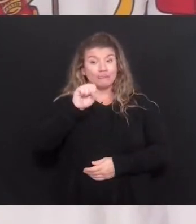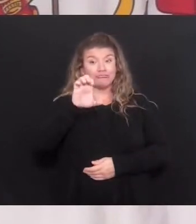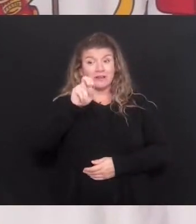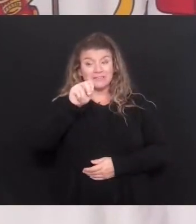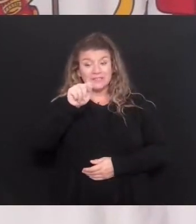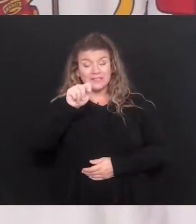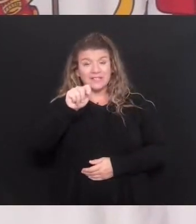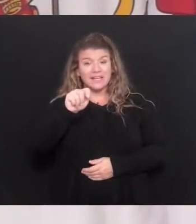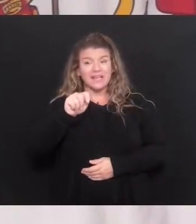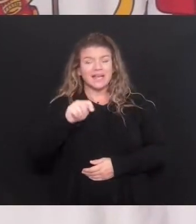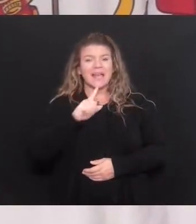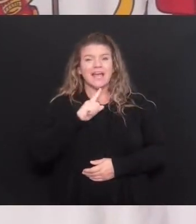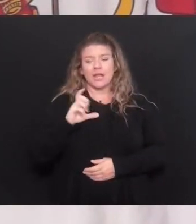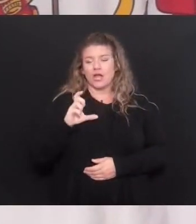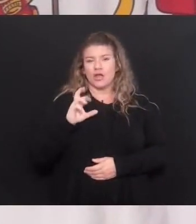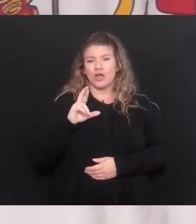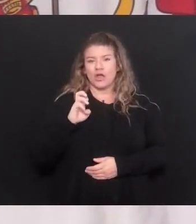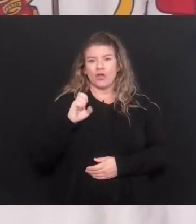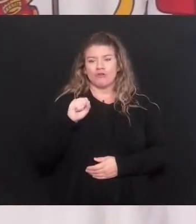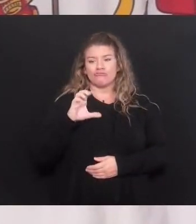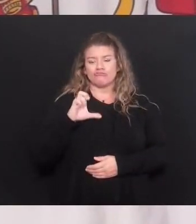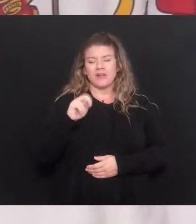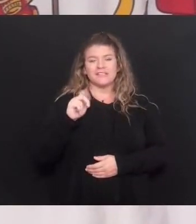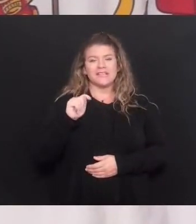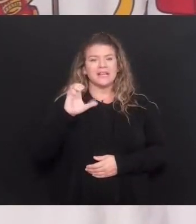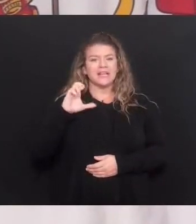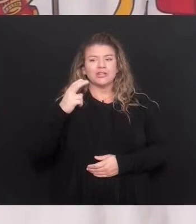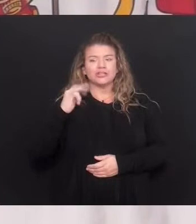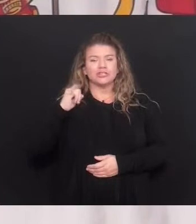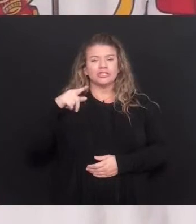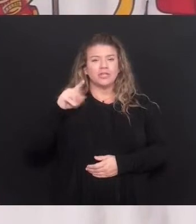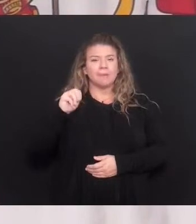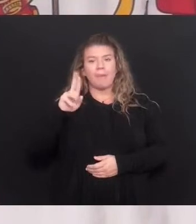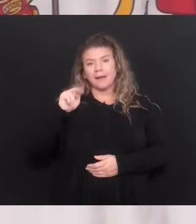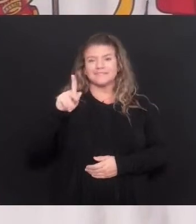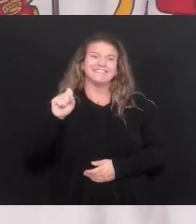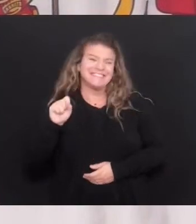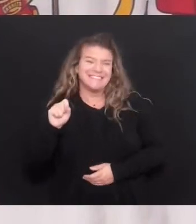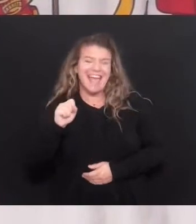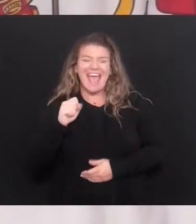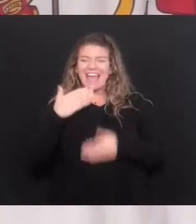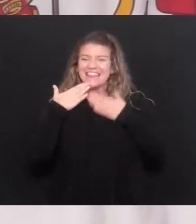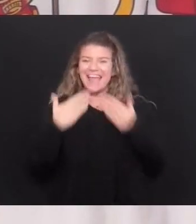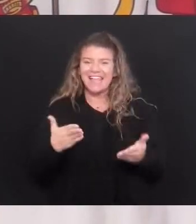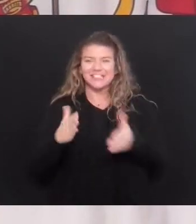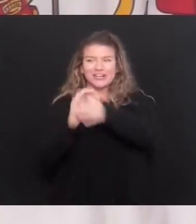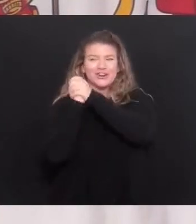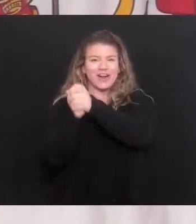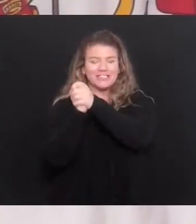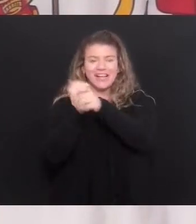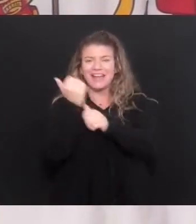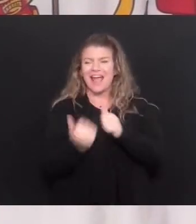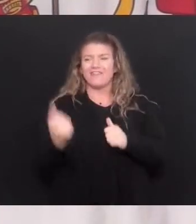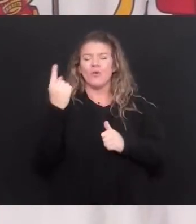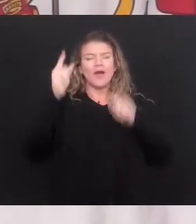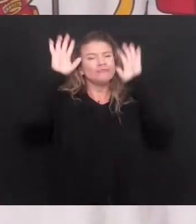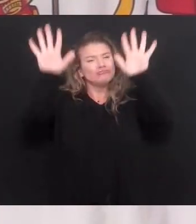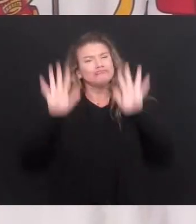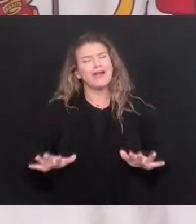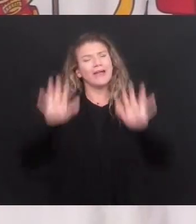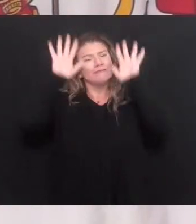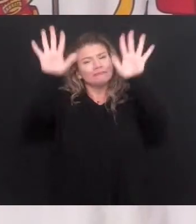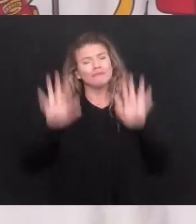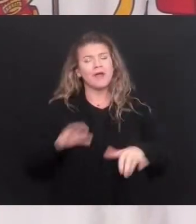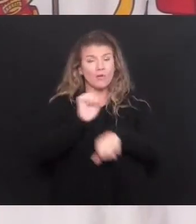the Crescent Chipmunks and everybody else here, congratulations. Great work, great work.